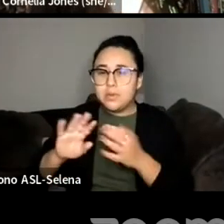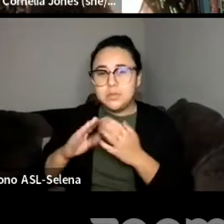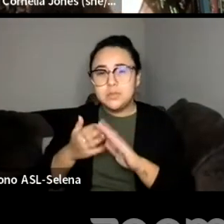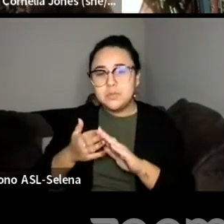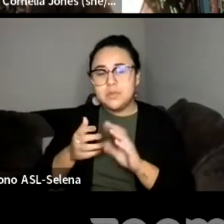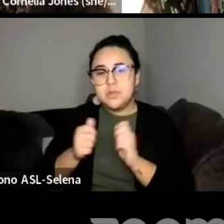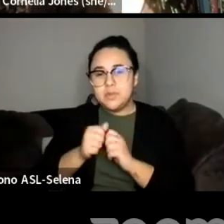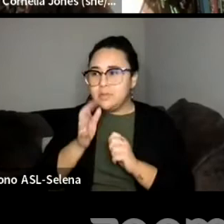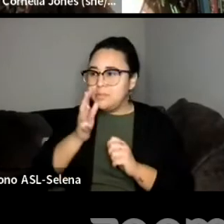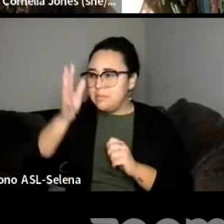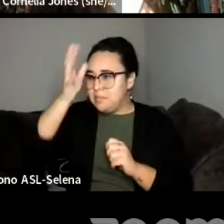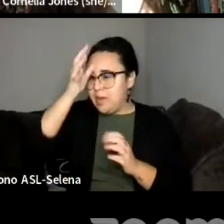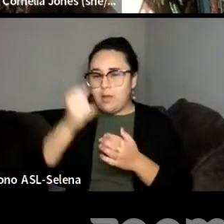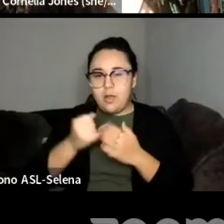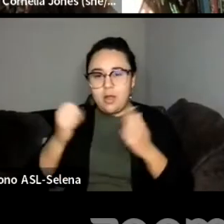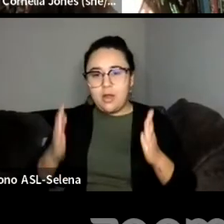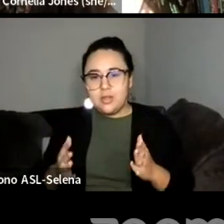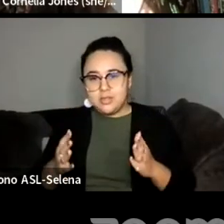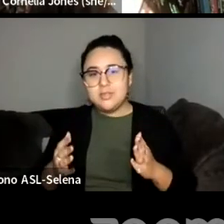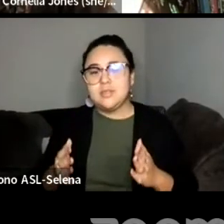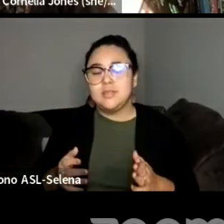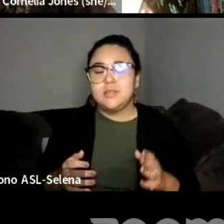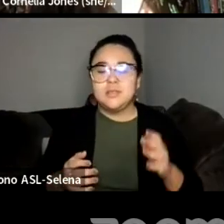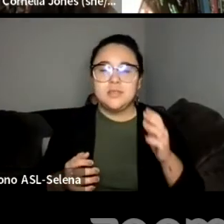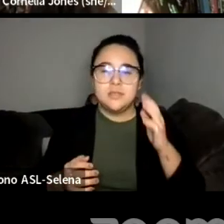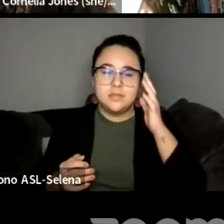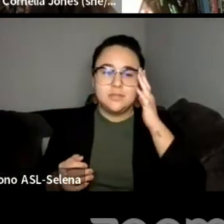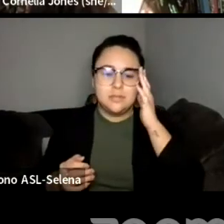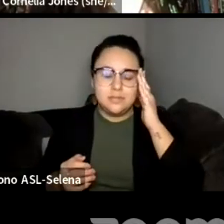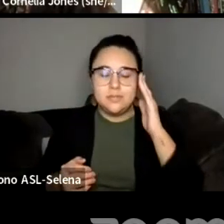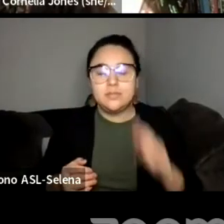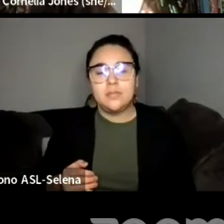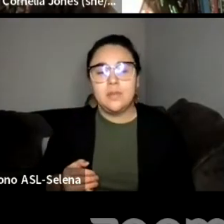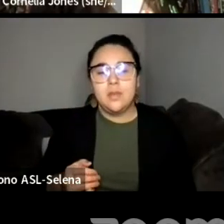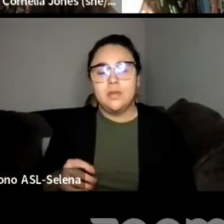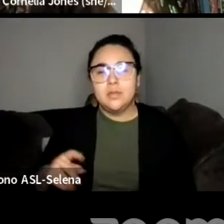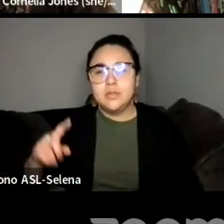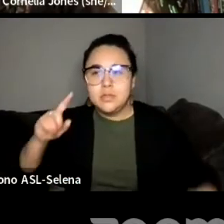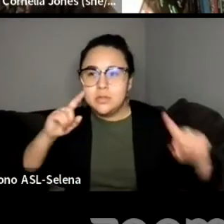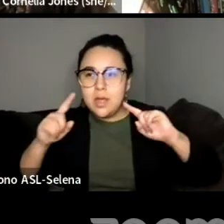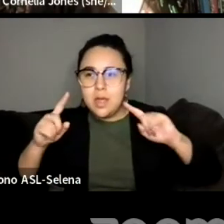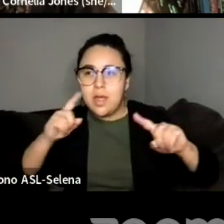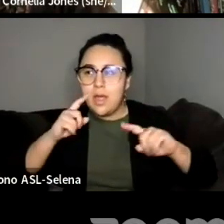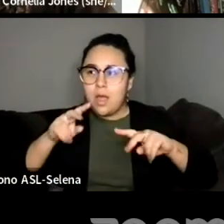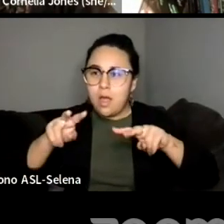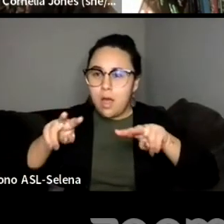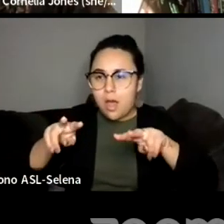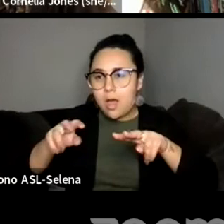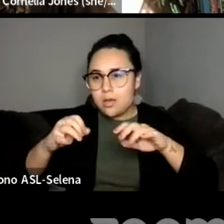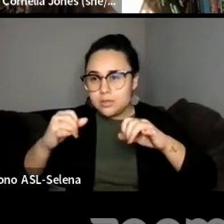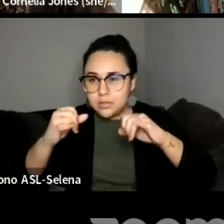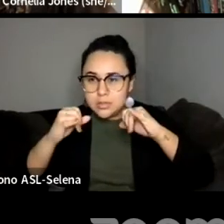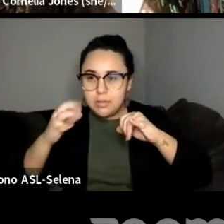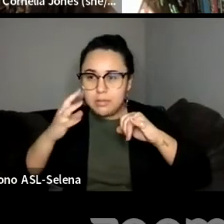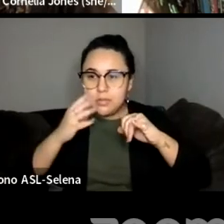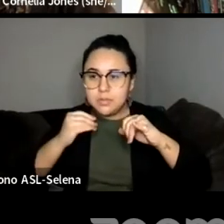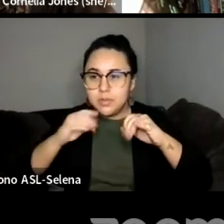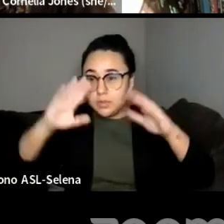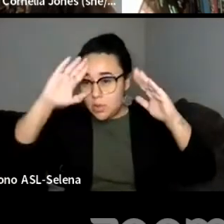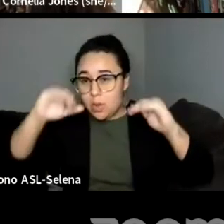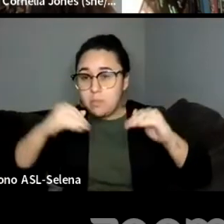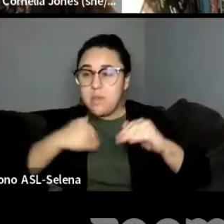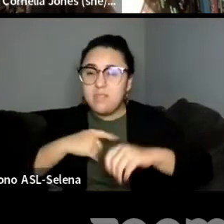parent artists and the need to experience, like to hear and see experience and hope and strength in other